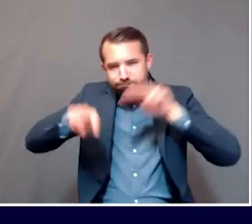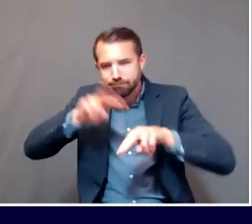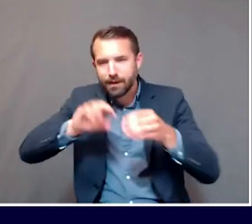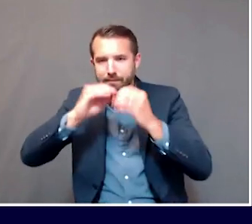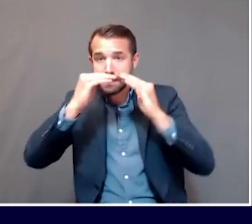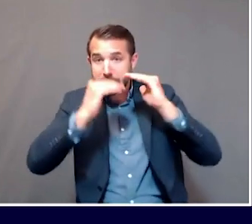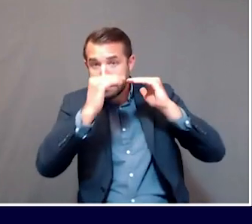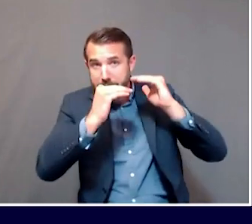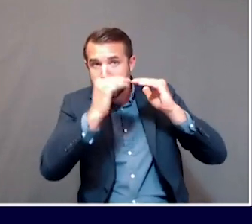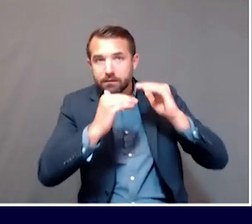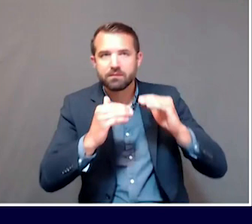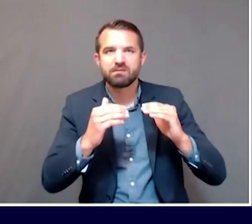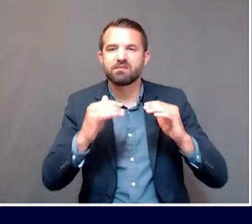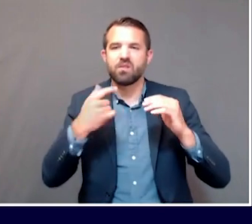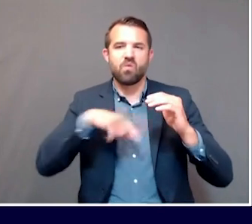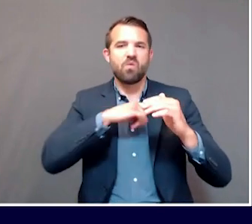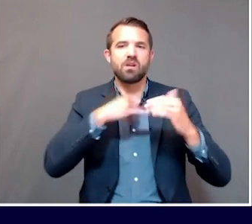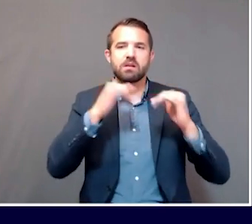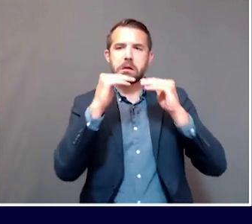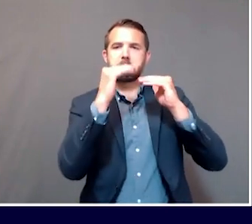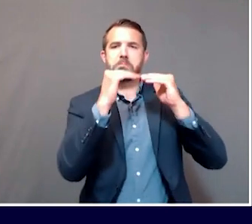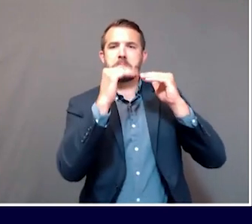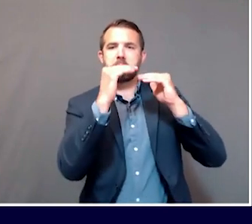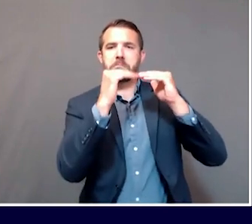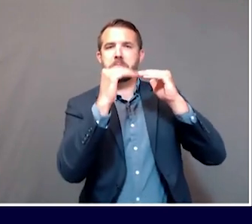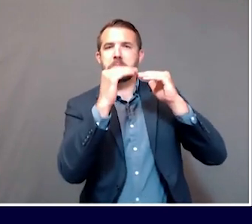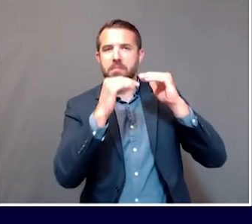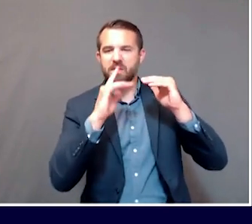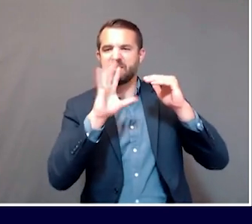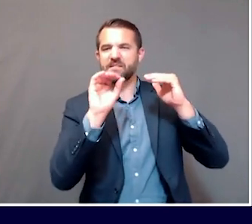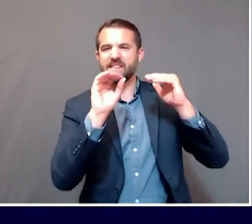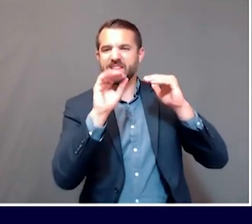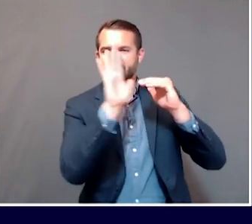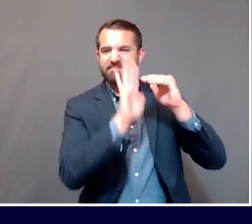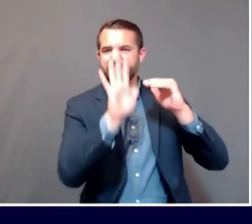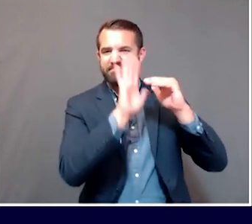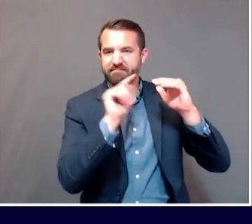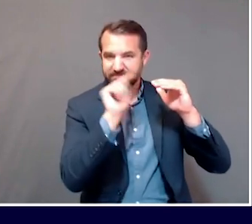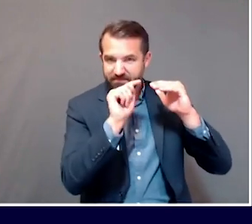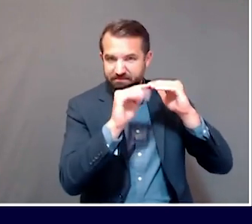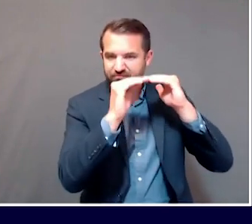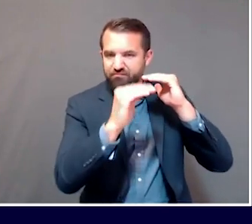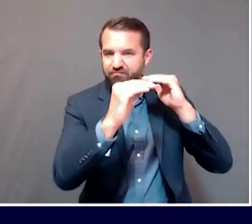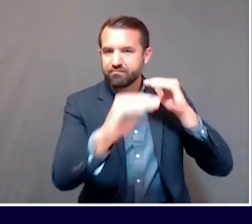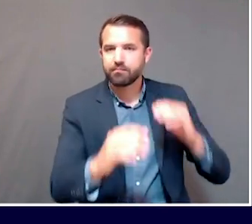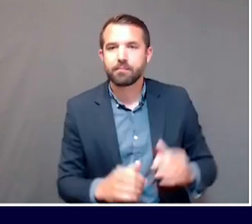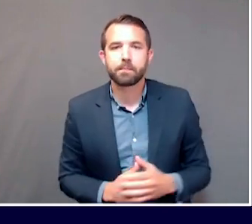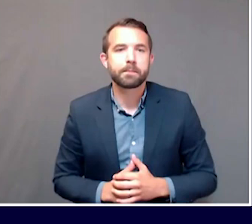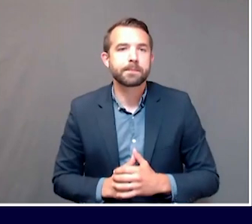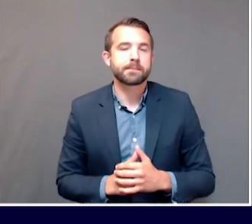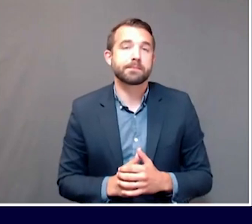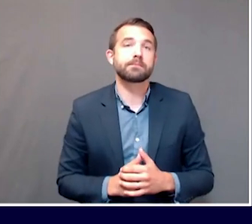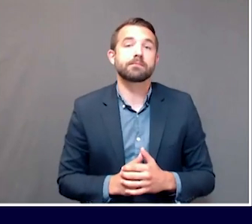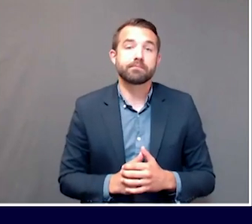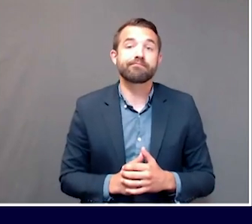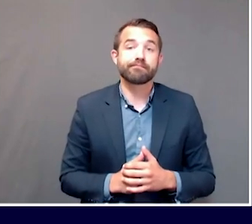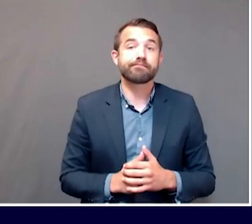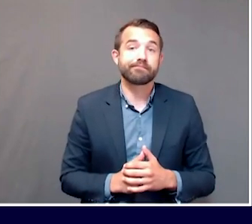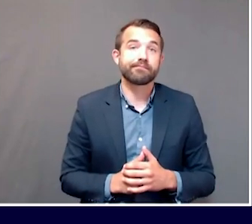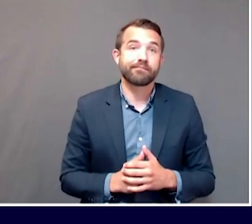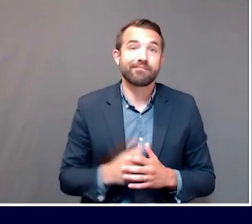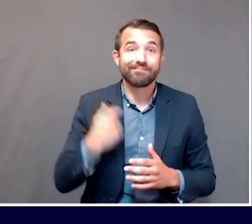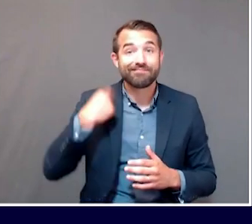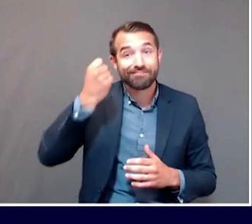Maine thus far has largely been consistent with where things have stood since earlier times. But I think your question, Ed, raises two really important points.